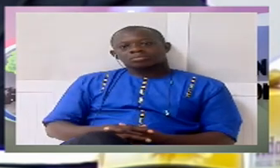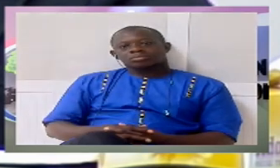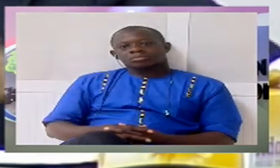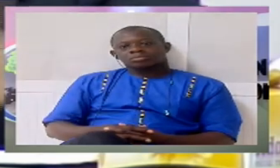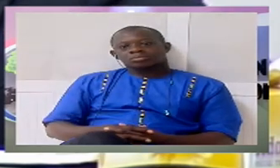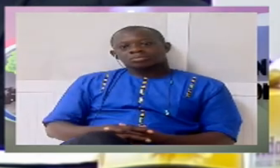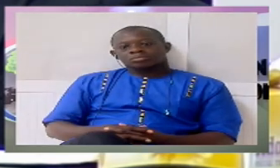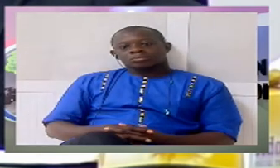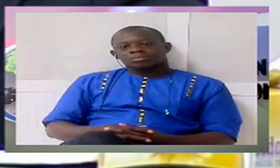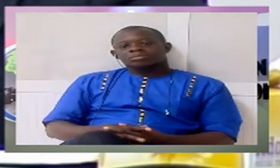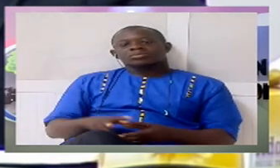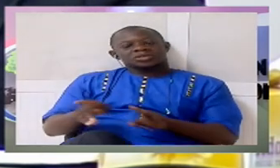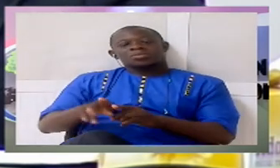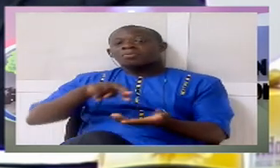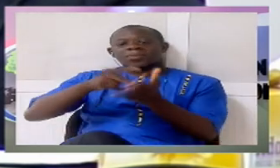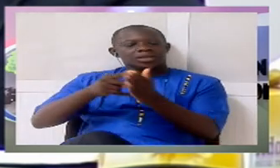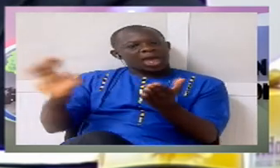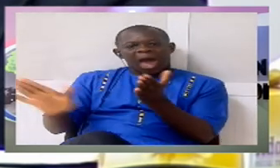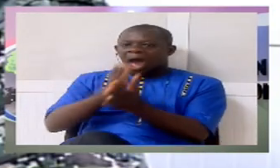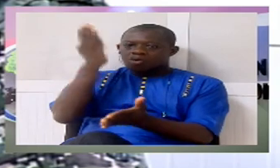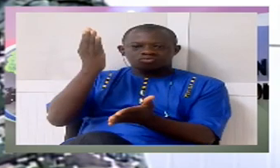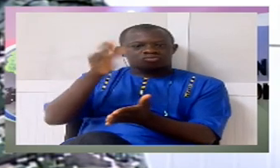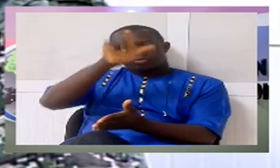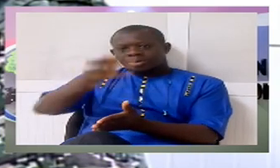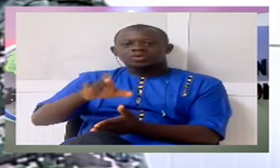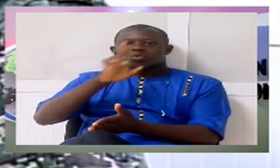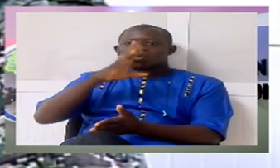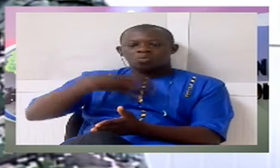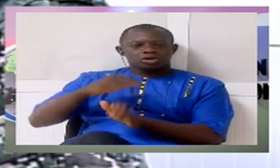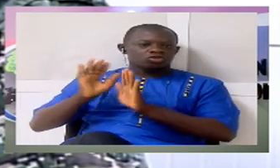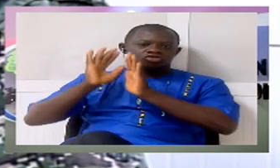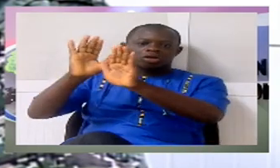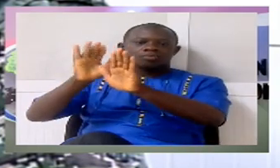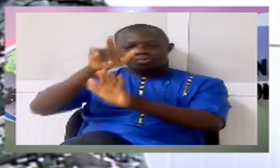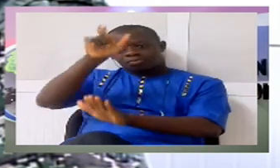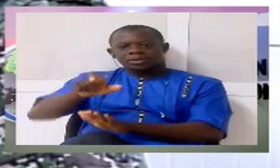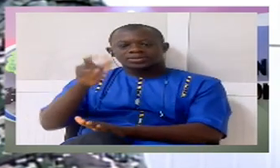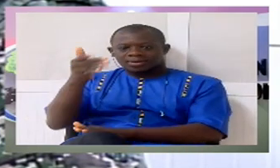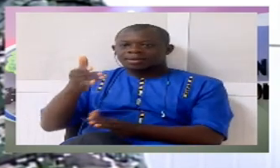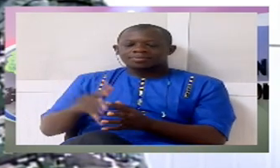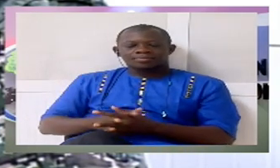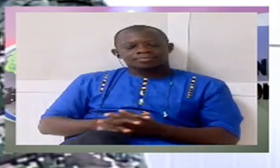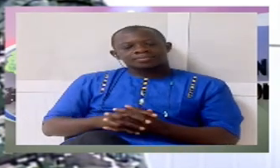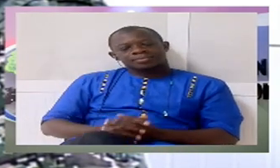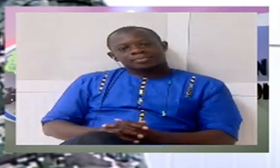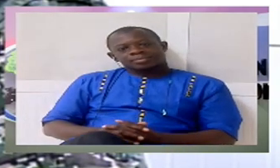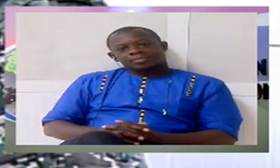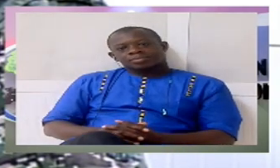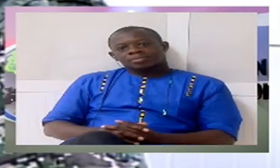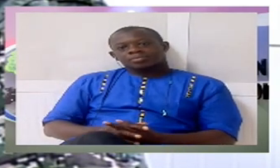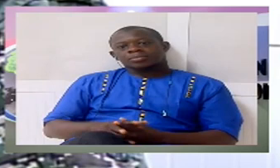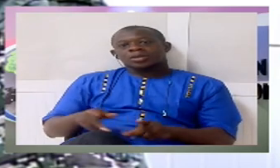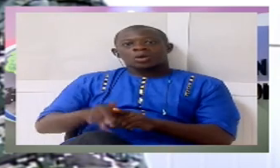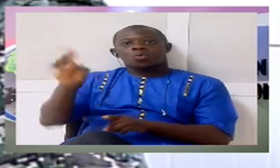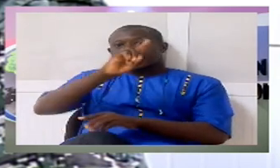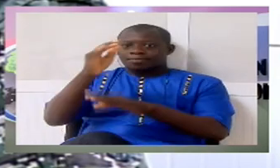it's to completely remove the threat. Moy ngén génné ko bu ngén téggé ko dal génné ko fa bu yaga. That's what used